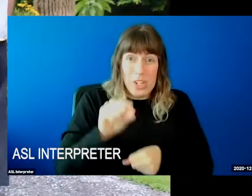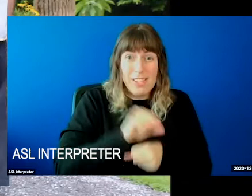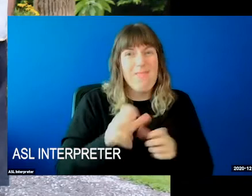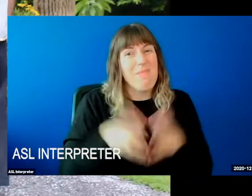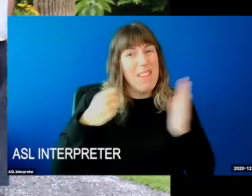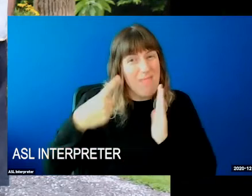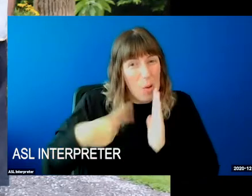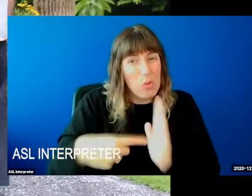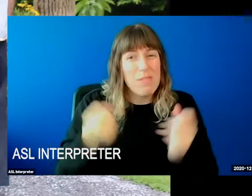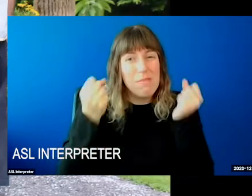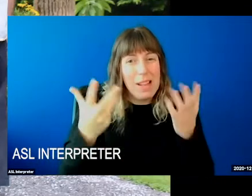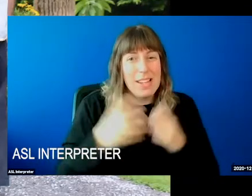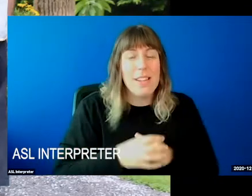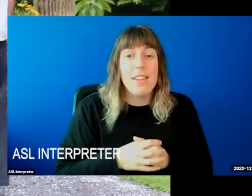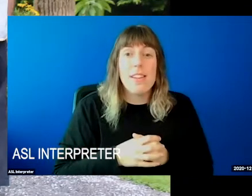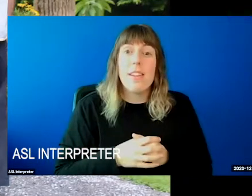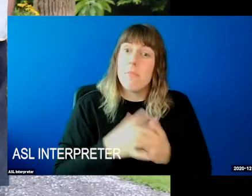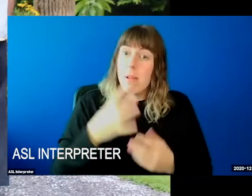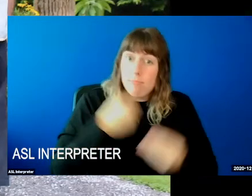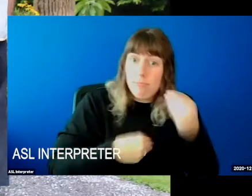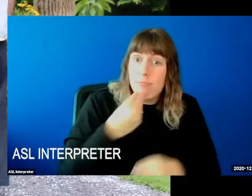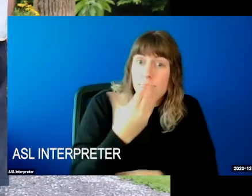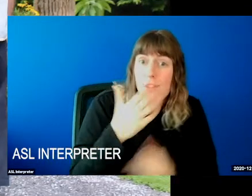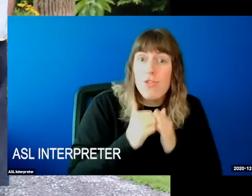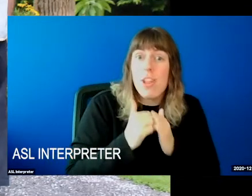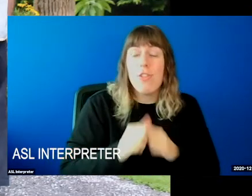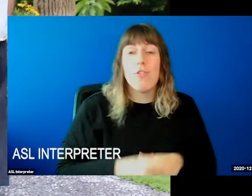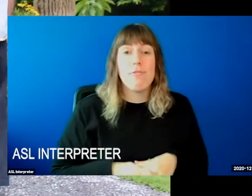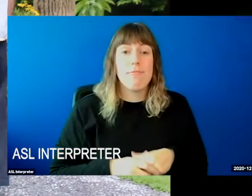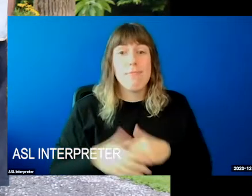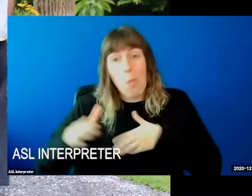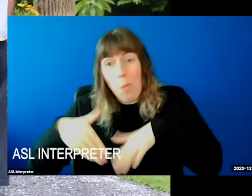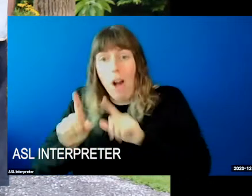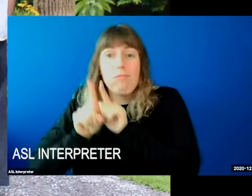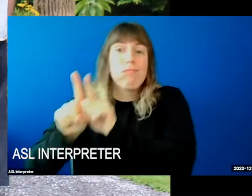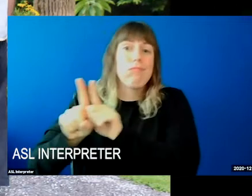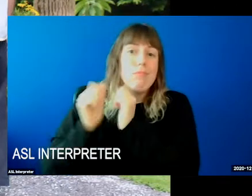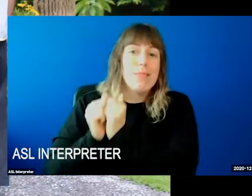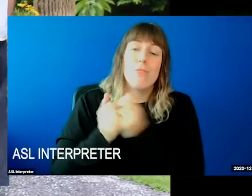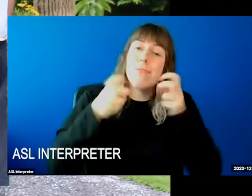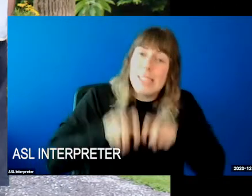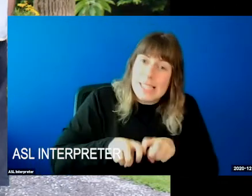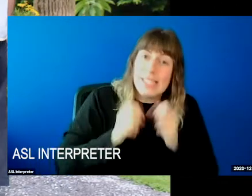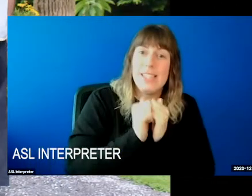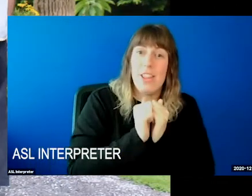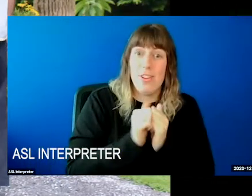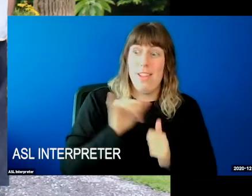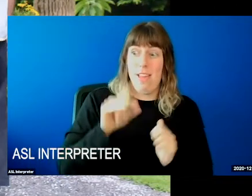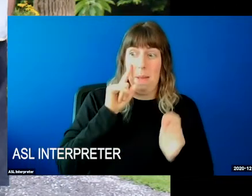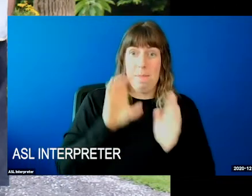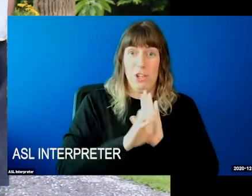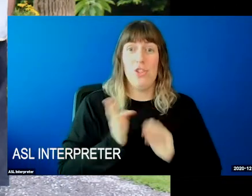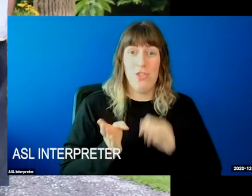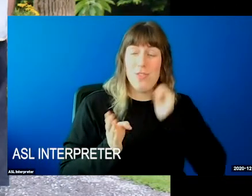sessions, having meals together and in the bar together and walking together or sitting together. In this case, a